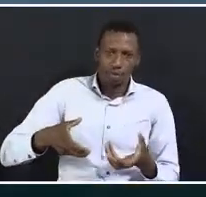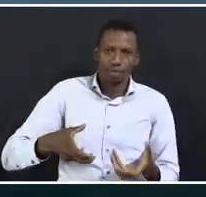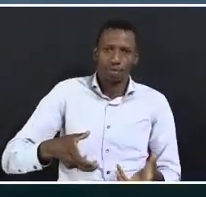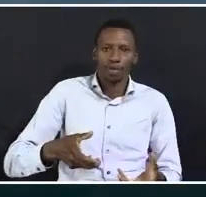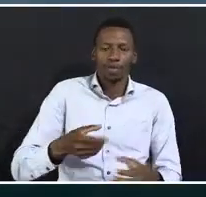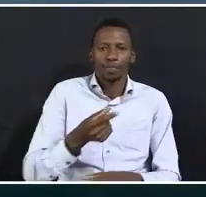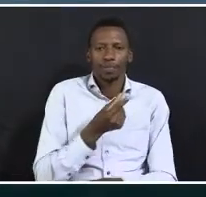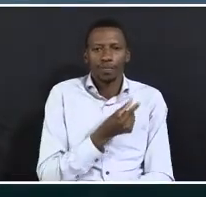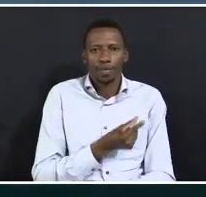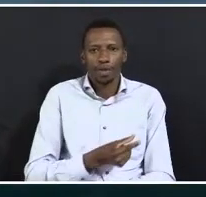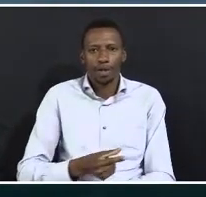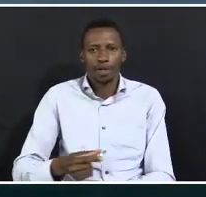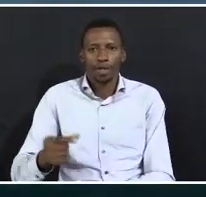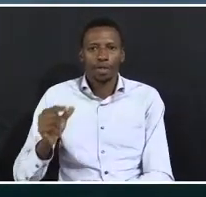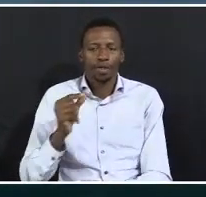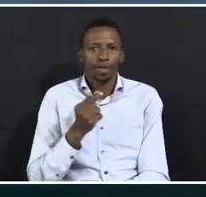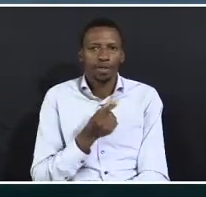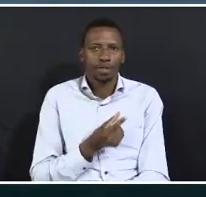grace,